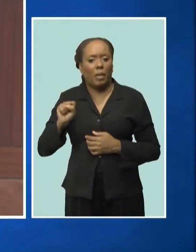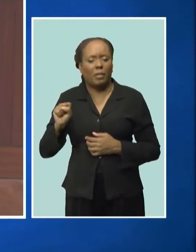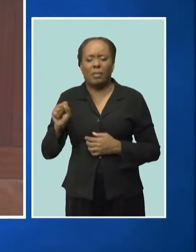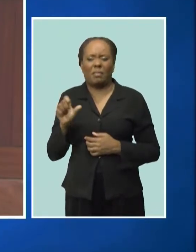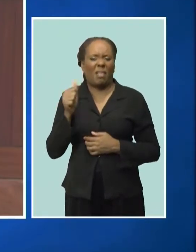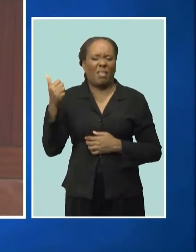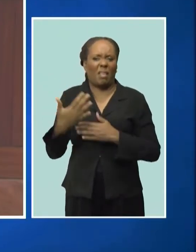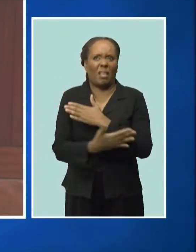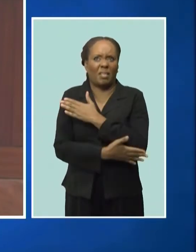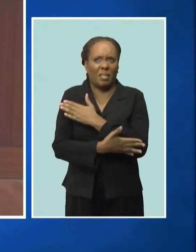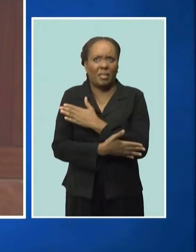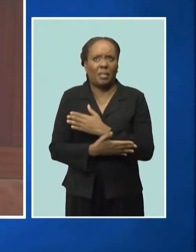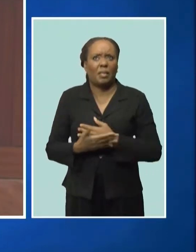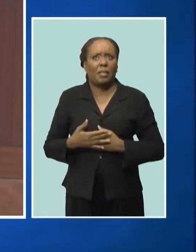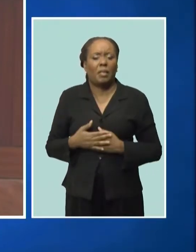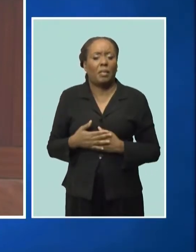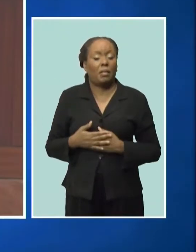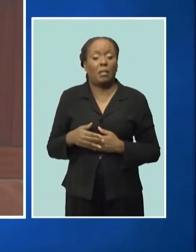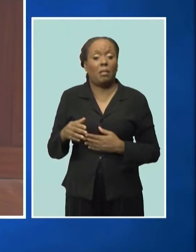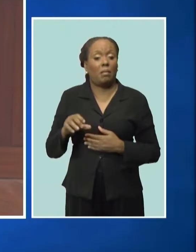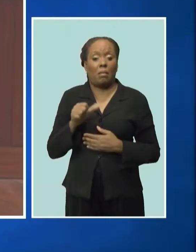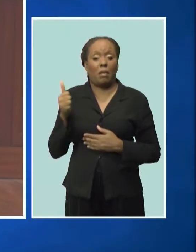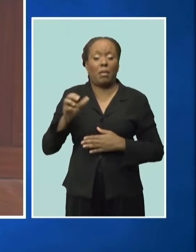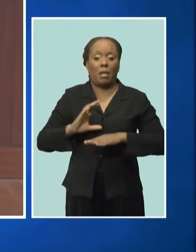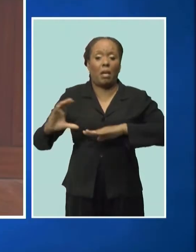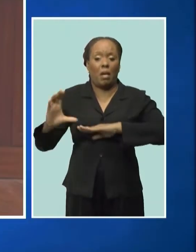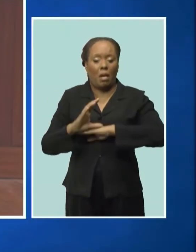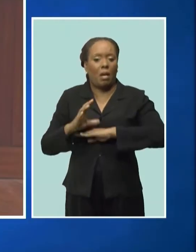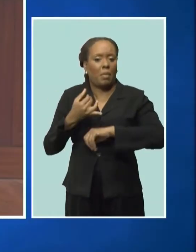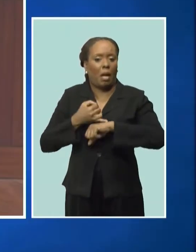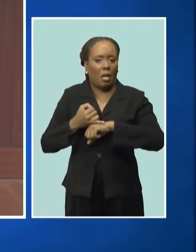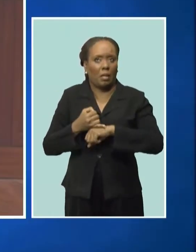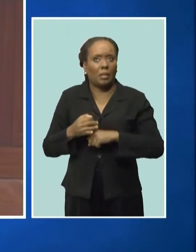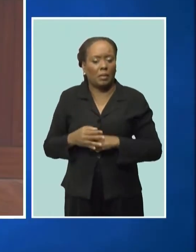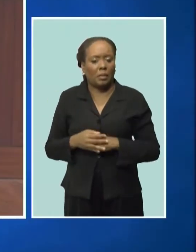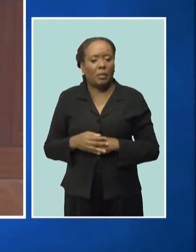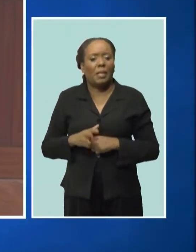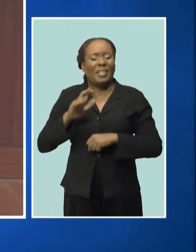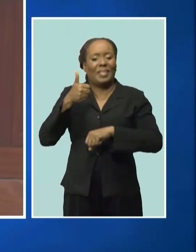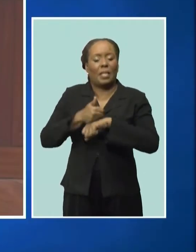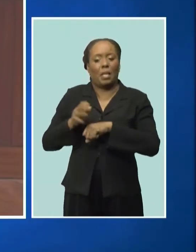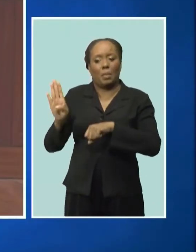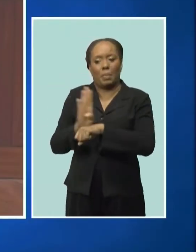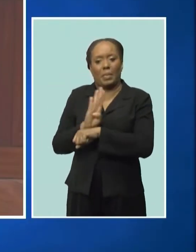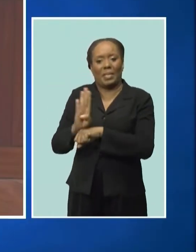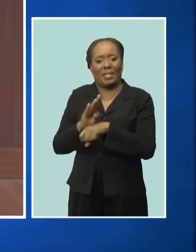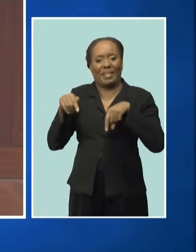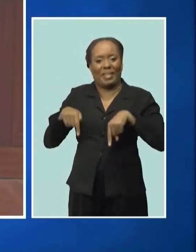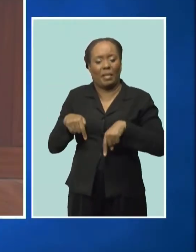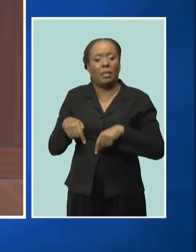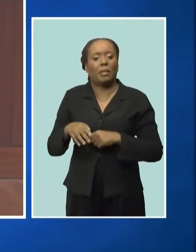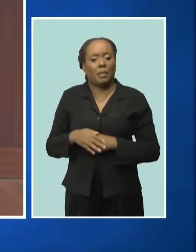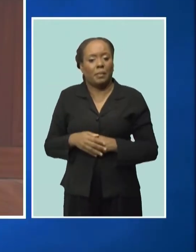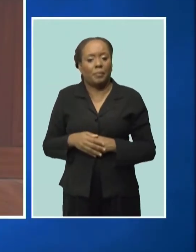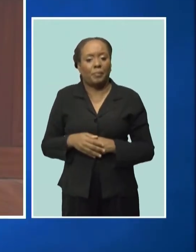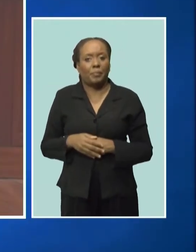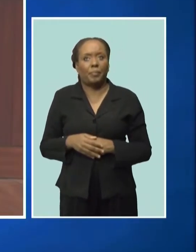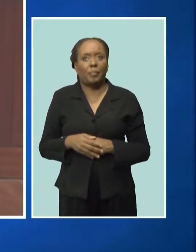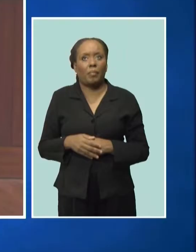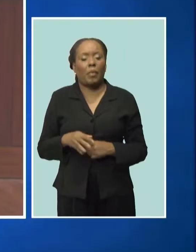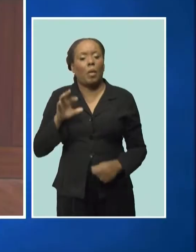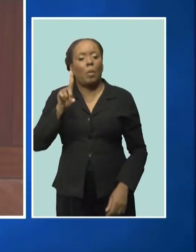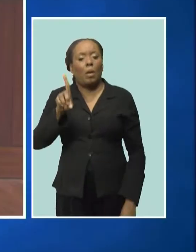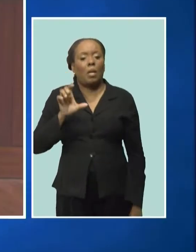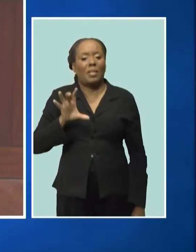also have some right here in the Caribbean region, but that number is quite small. So, Mr. President, you will have